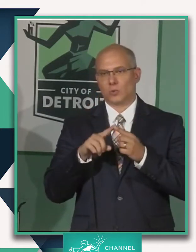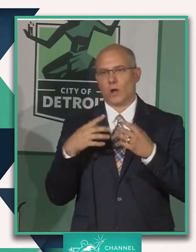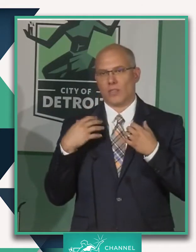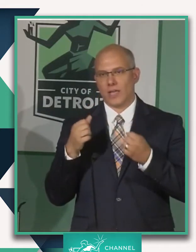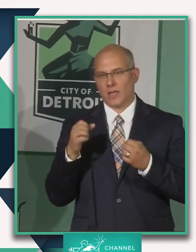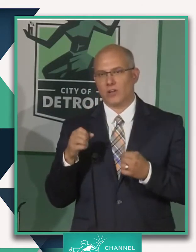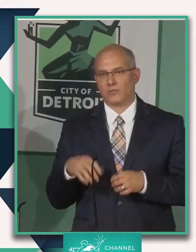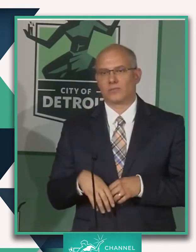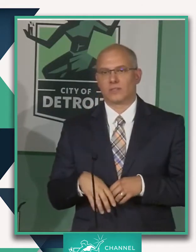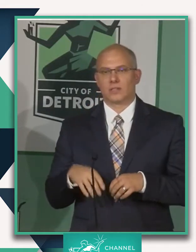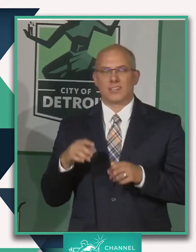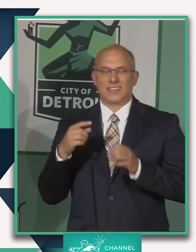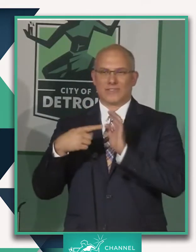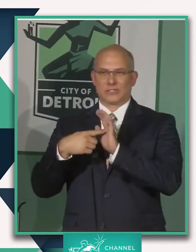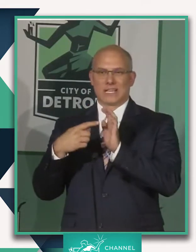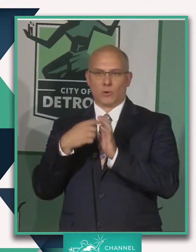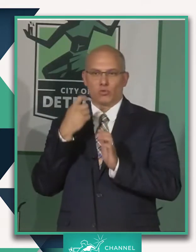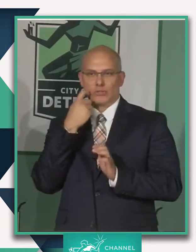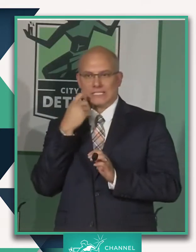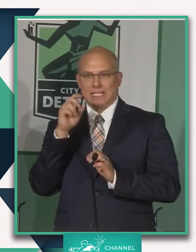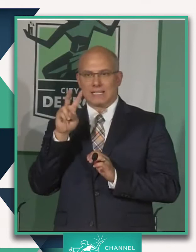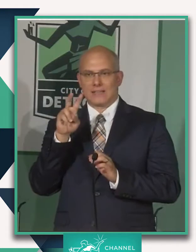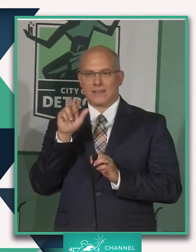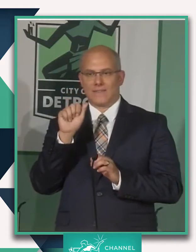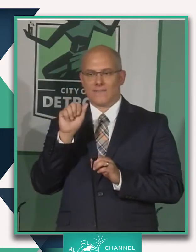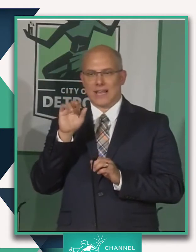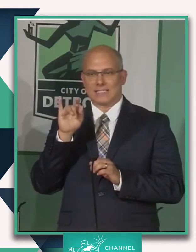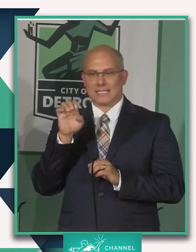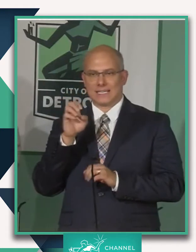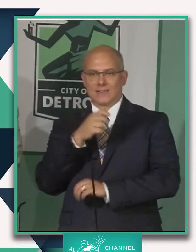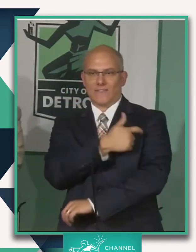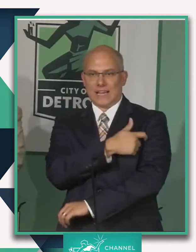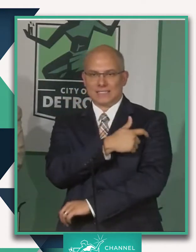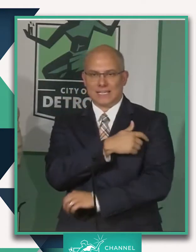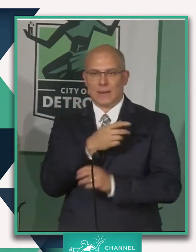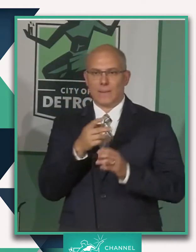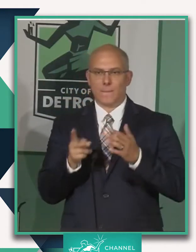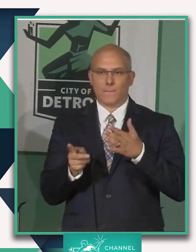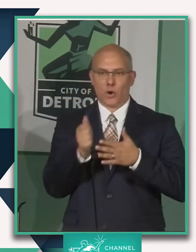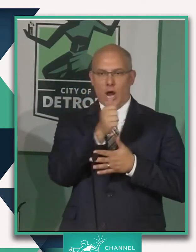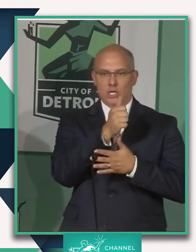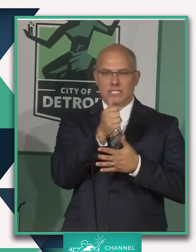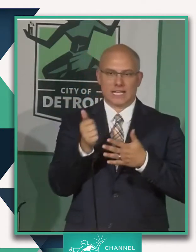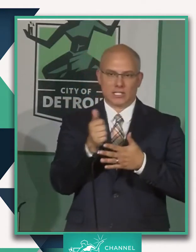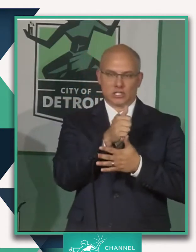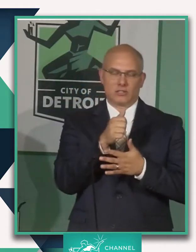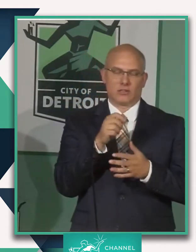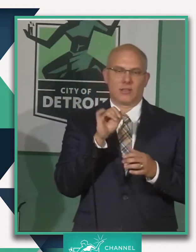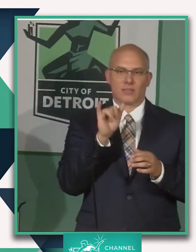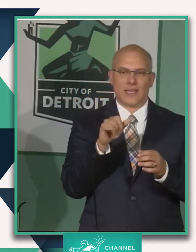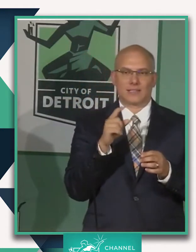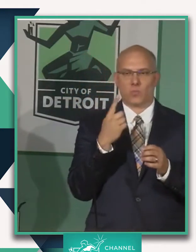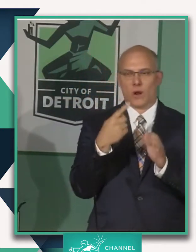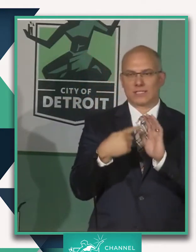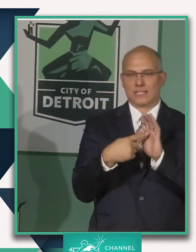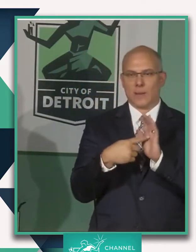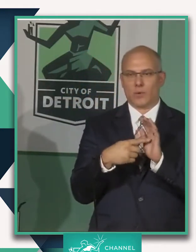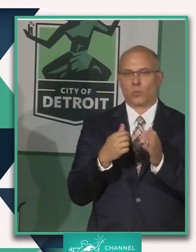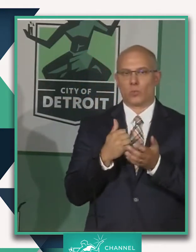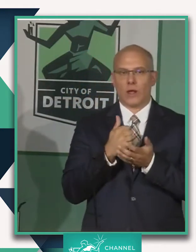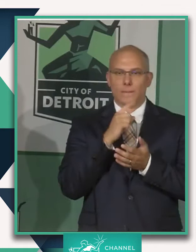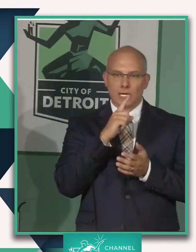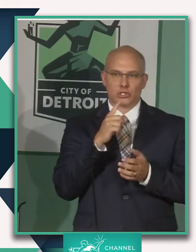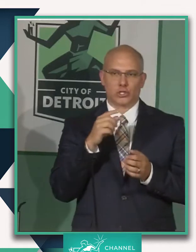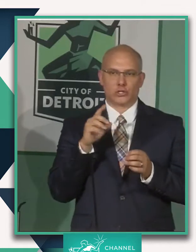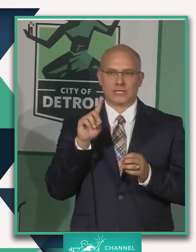to health care. For example, recently, when our vaccines, we prioritize vaccines for